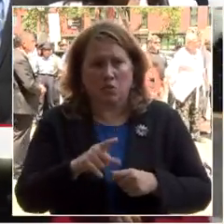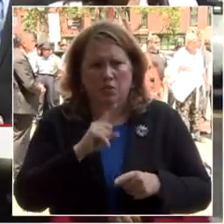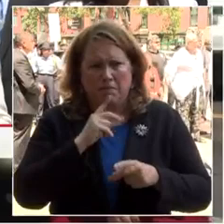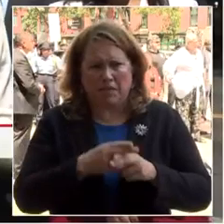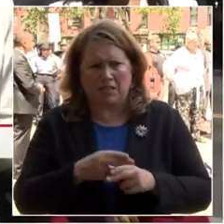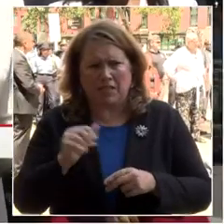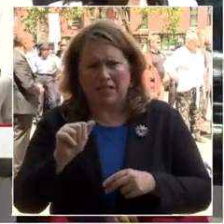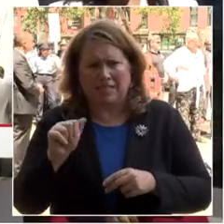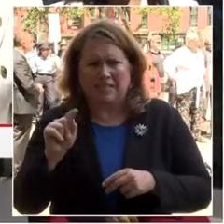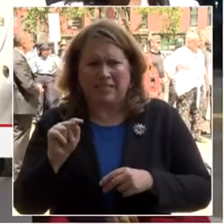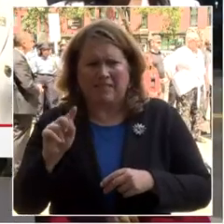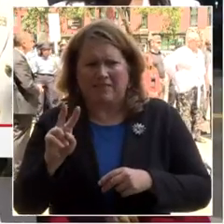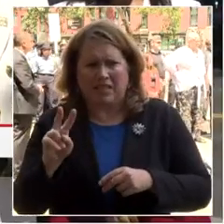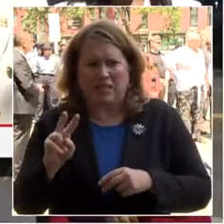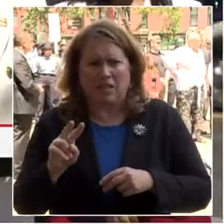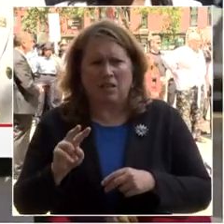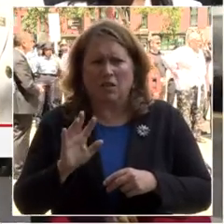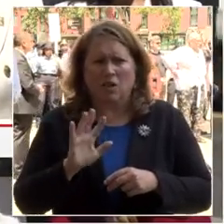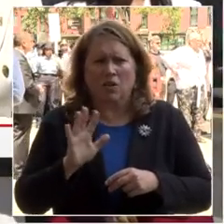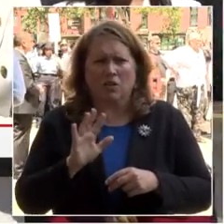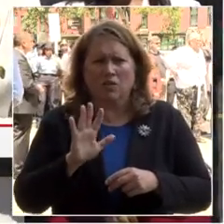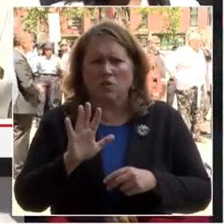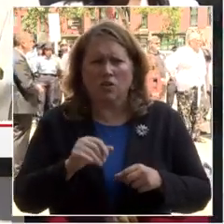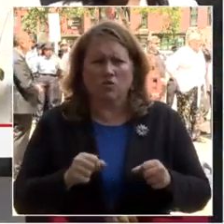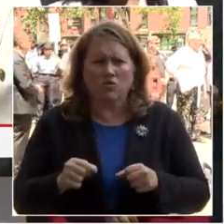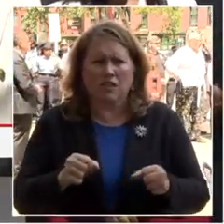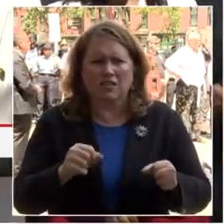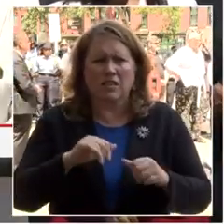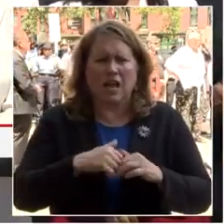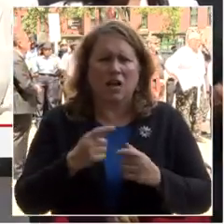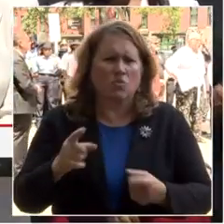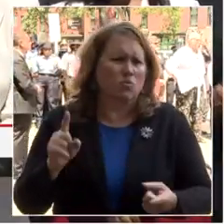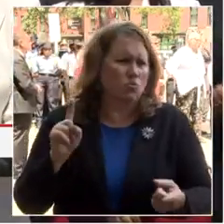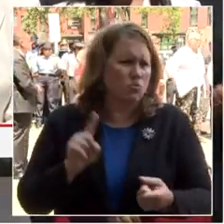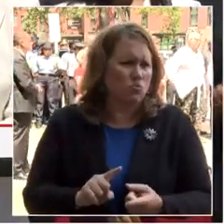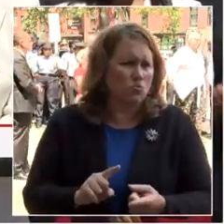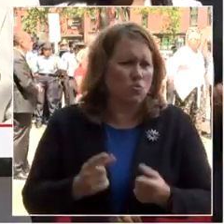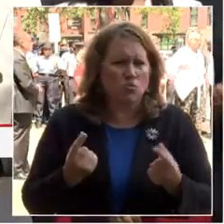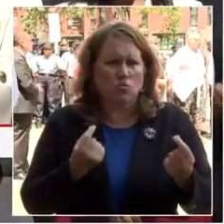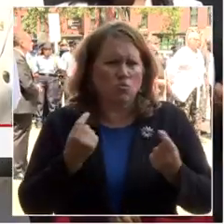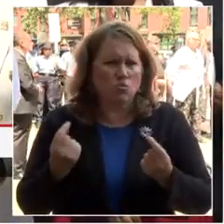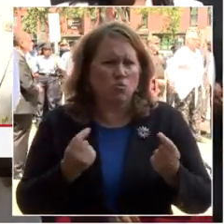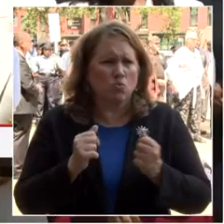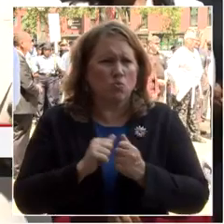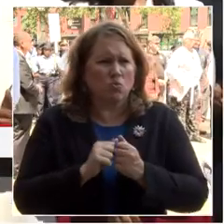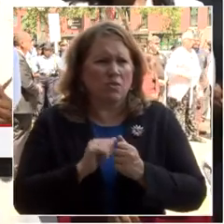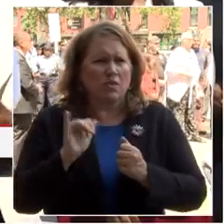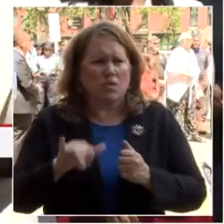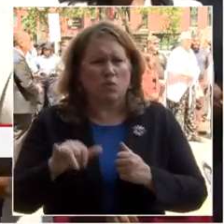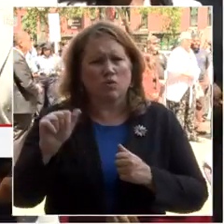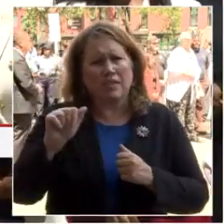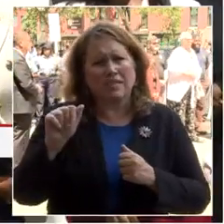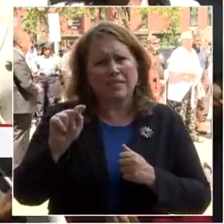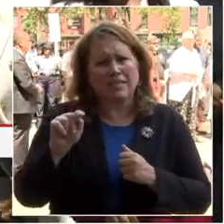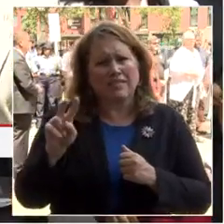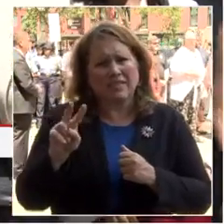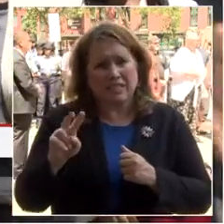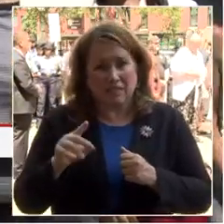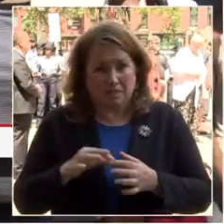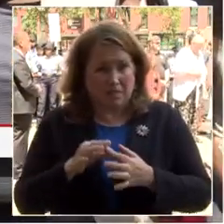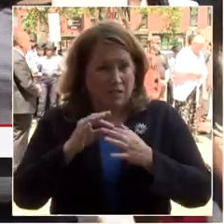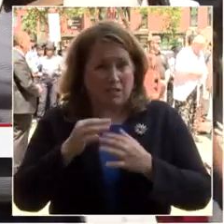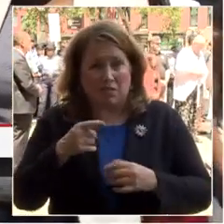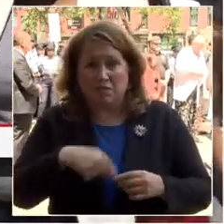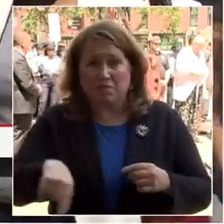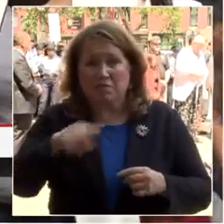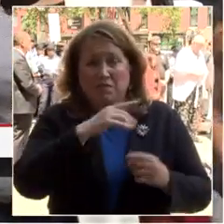you tell us exactly what your strategy will be if ATVs, especially we see it in this corridor here a lot.